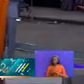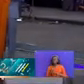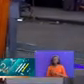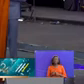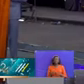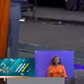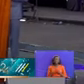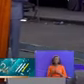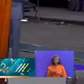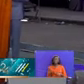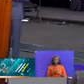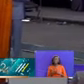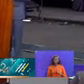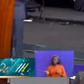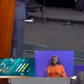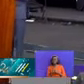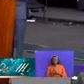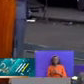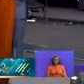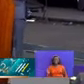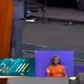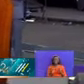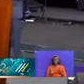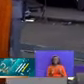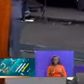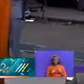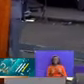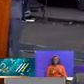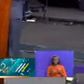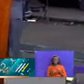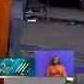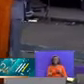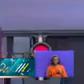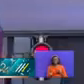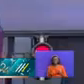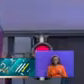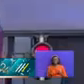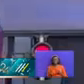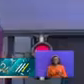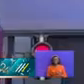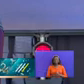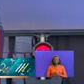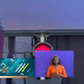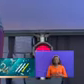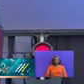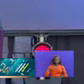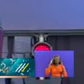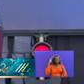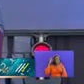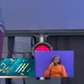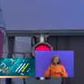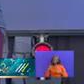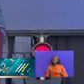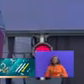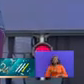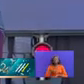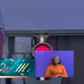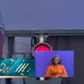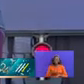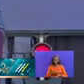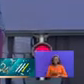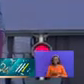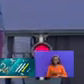talk economics we never talk advancement of the nation Nation 6 to6 Nation